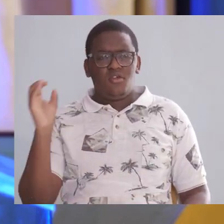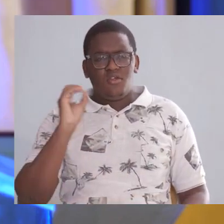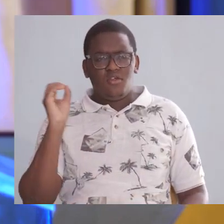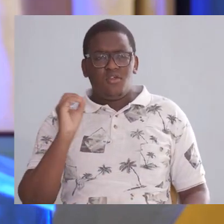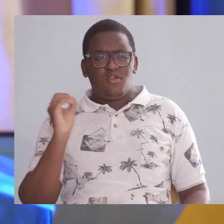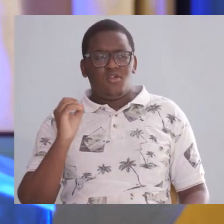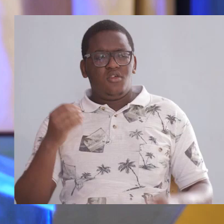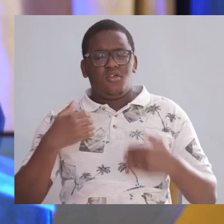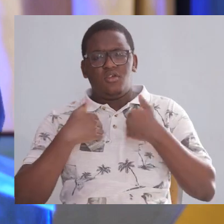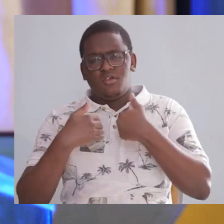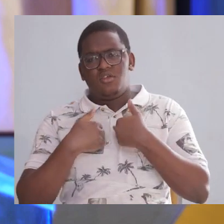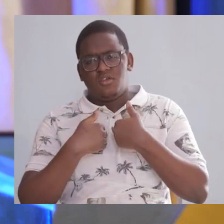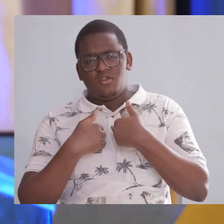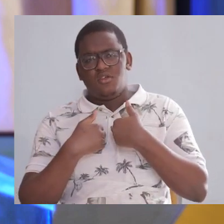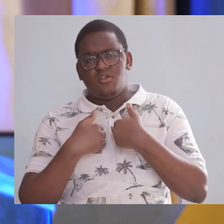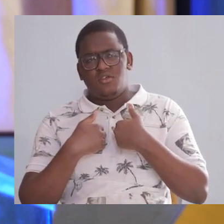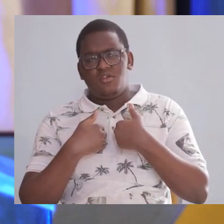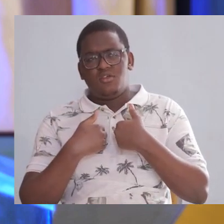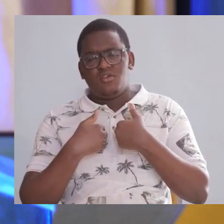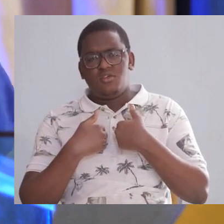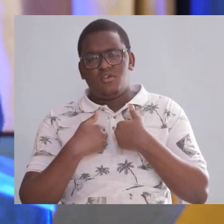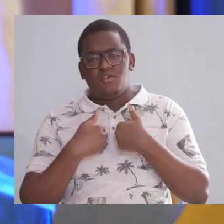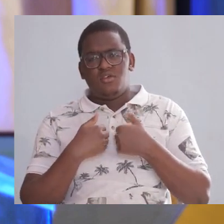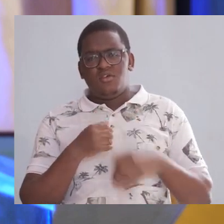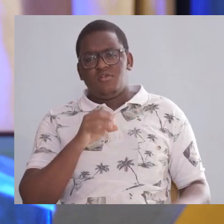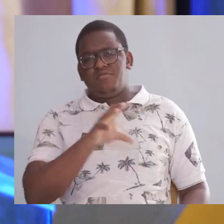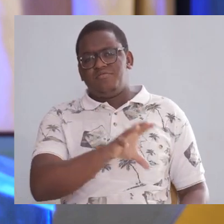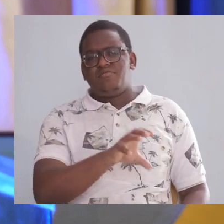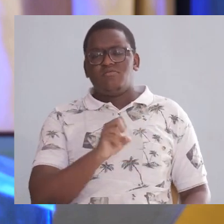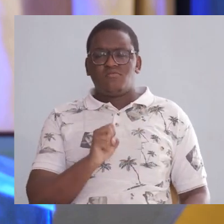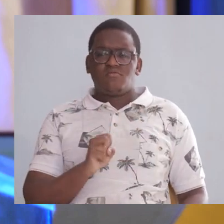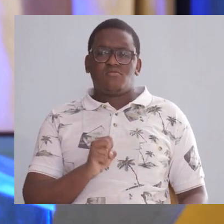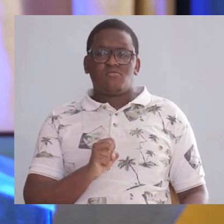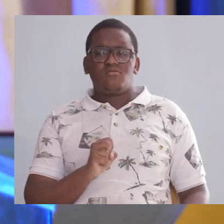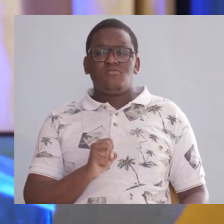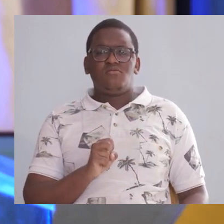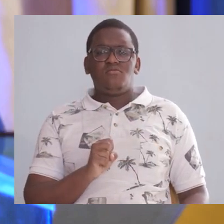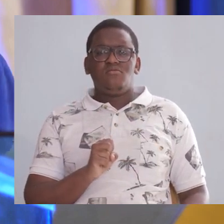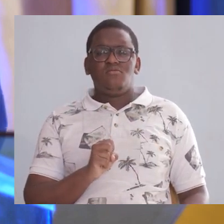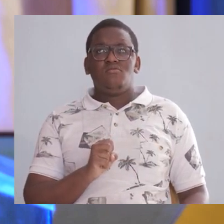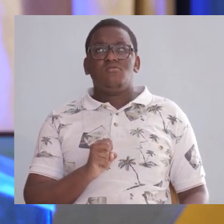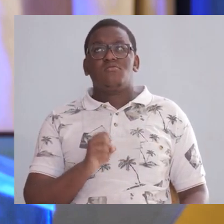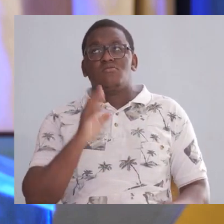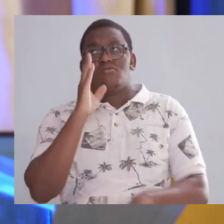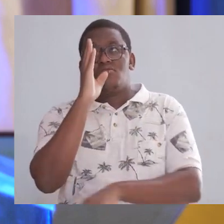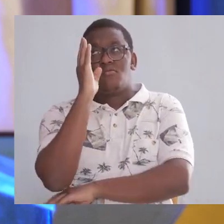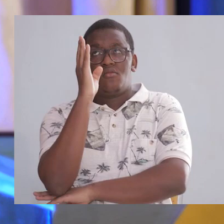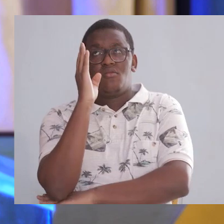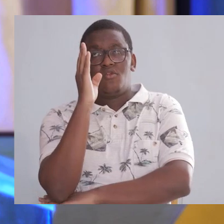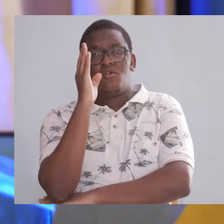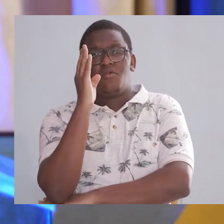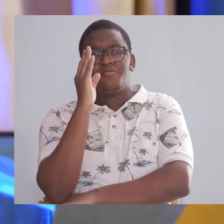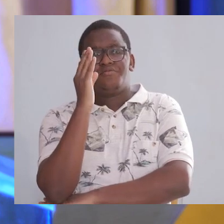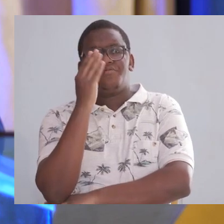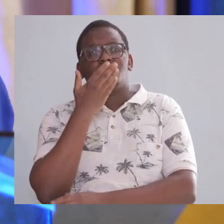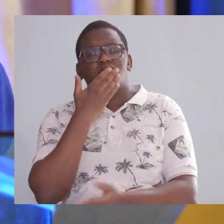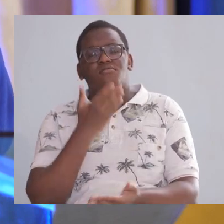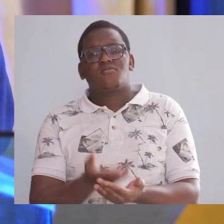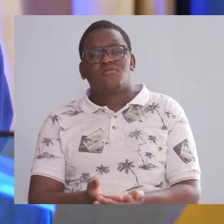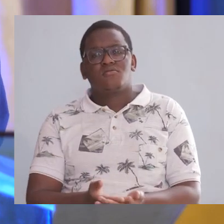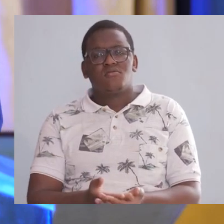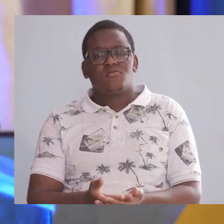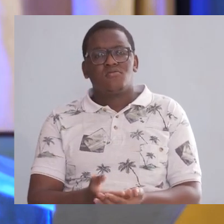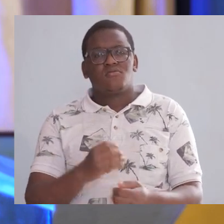stealing, may God help you to make amends. May God help you to make amends. And I